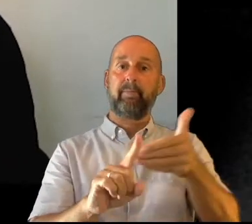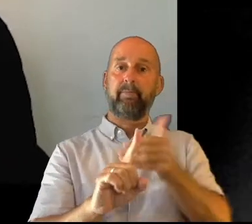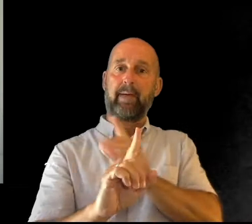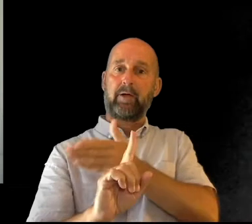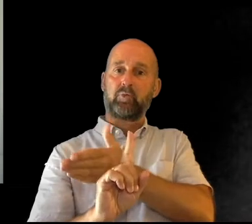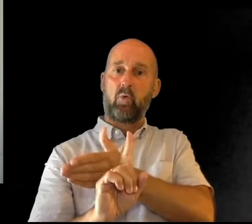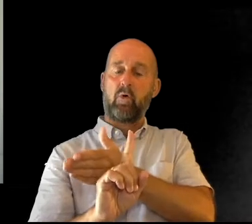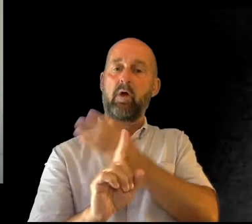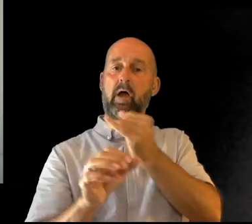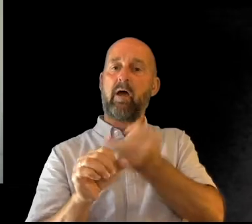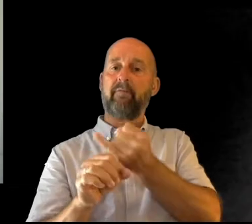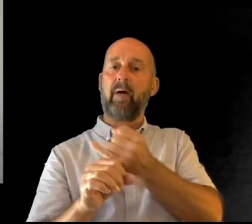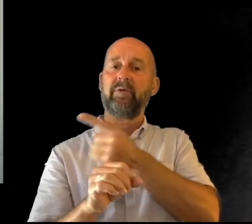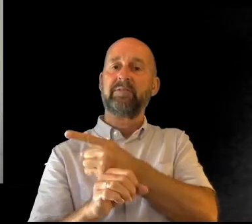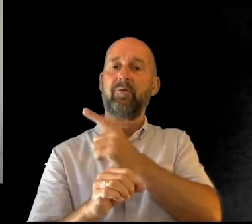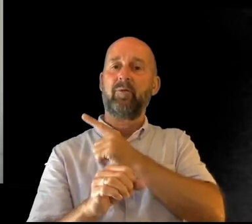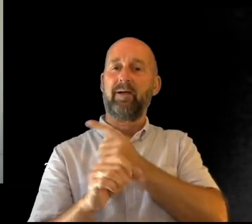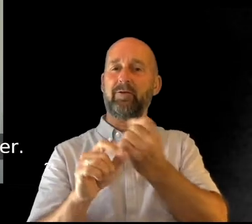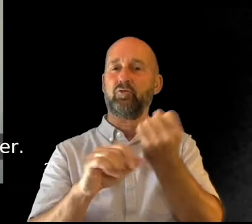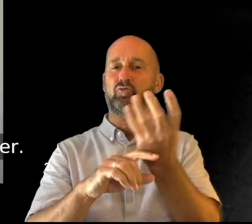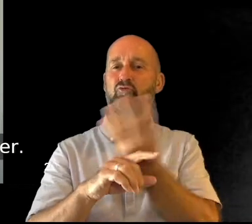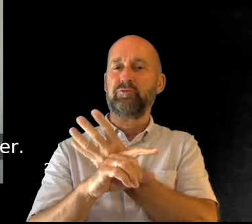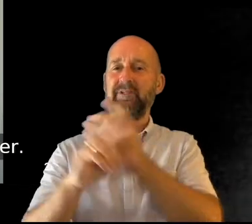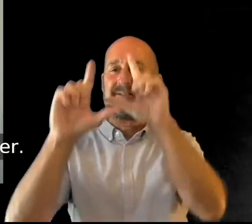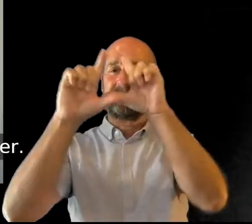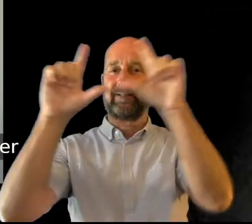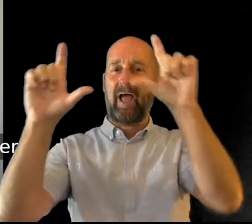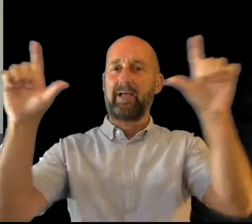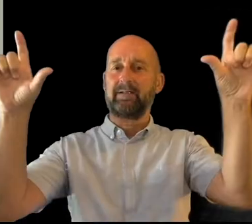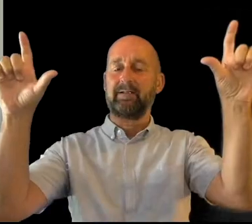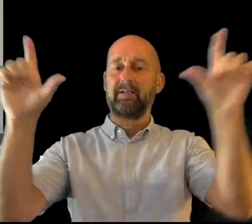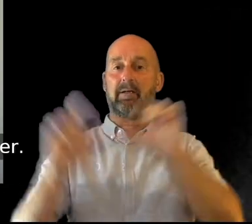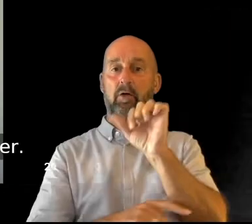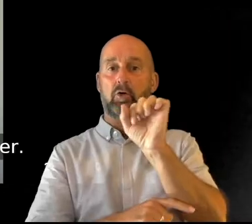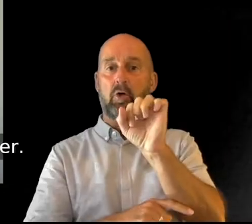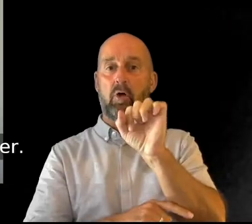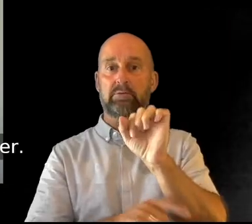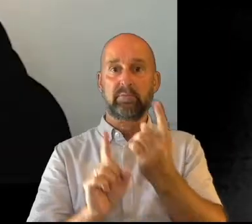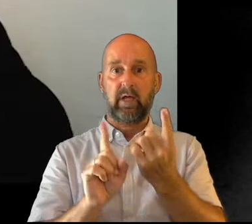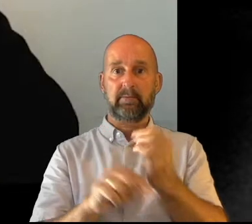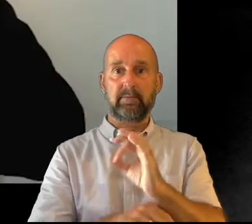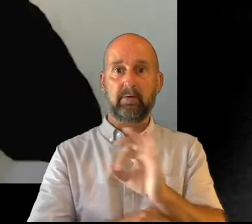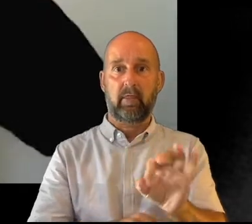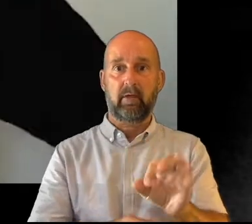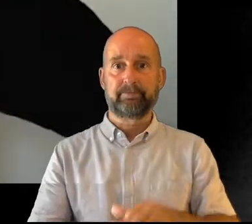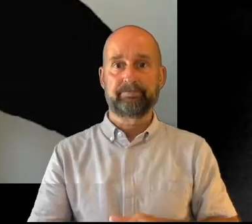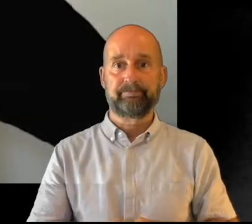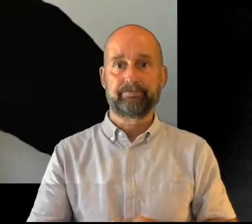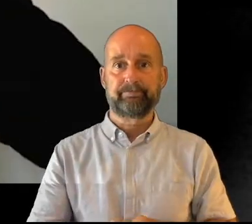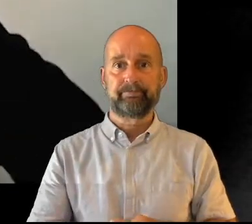pharmacy, lit by its neon green sign. She knocks on the door again. No answer.